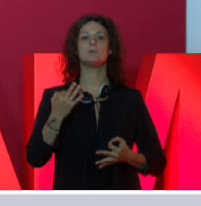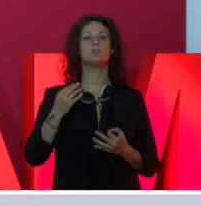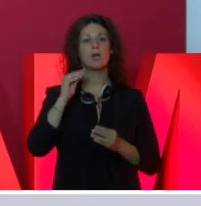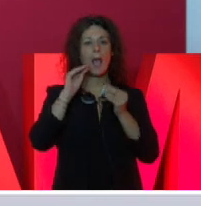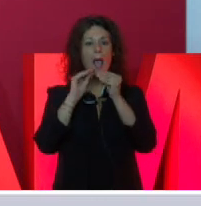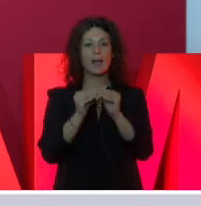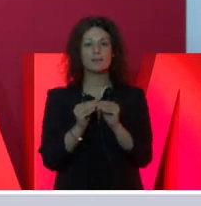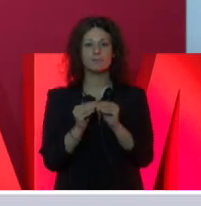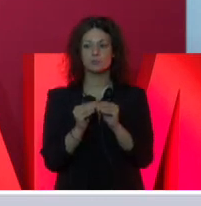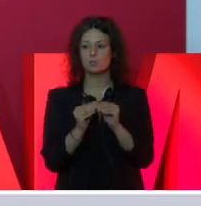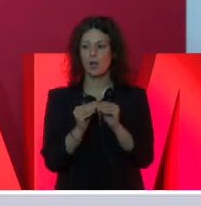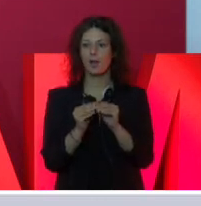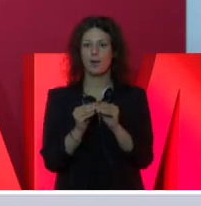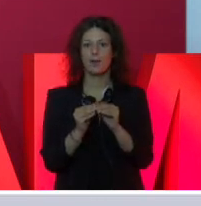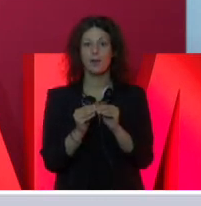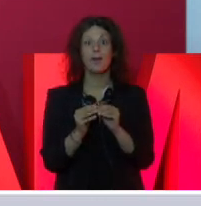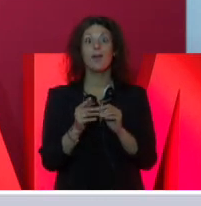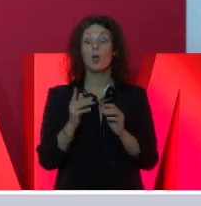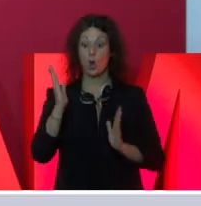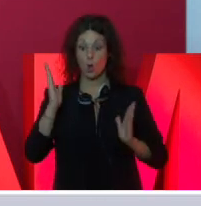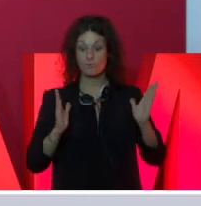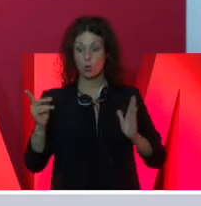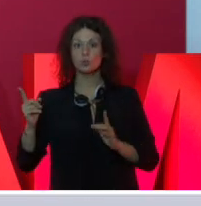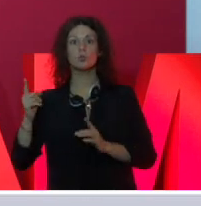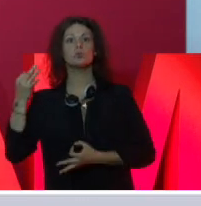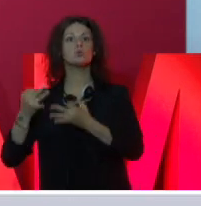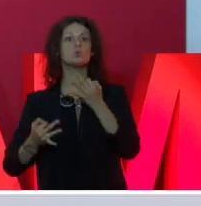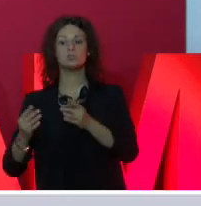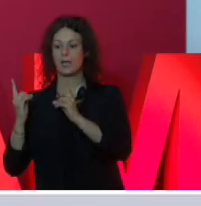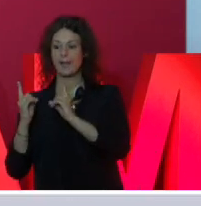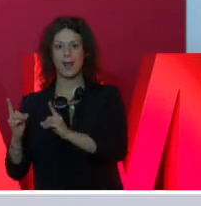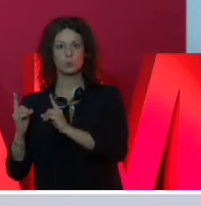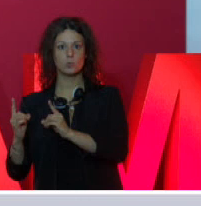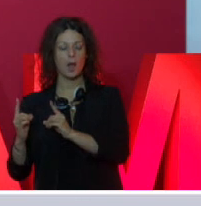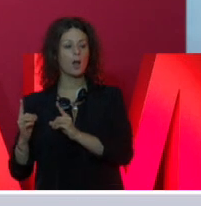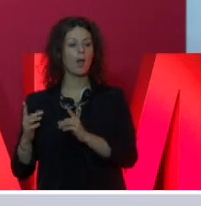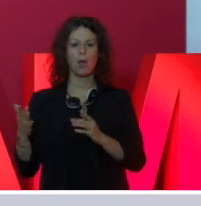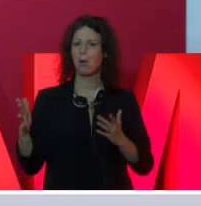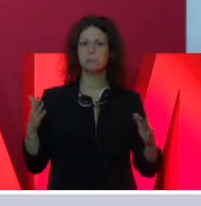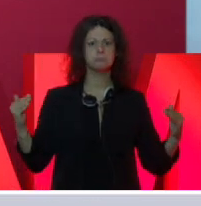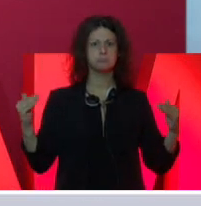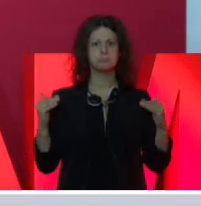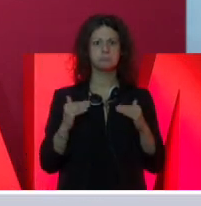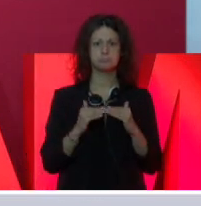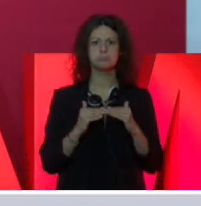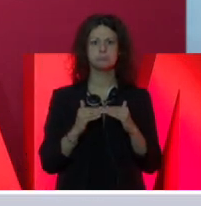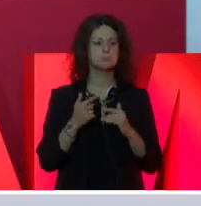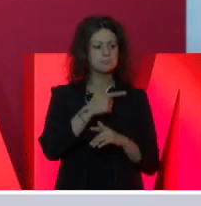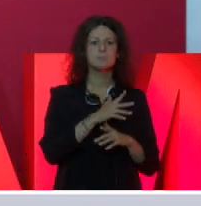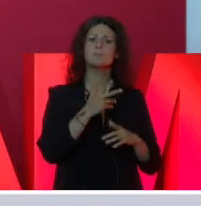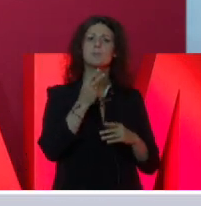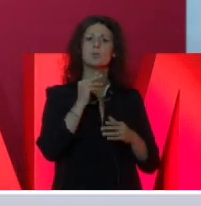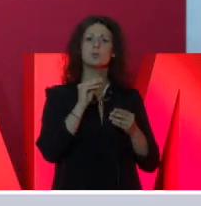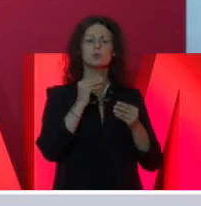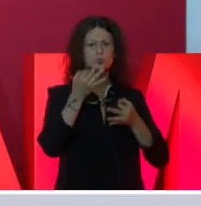learning that cannot be distinguished from a natural judge. if you look